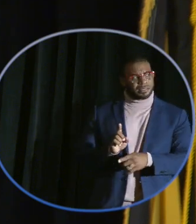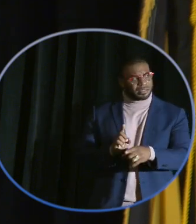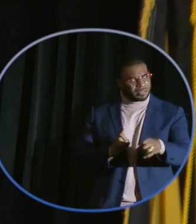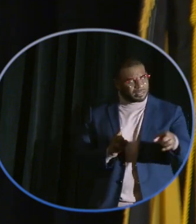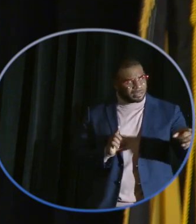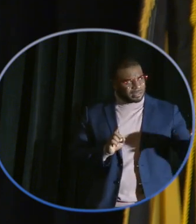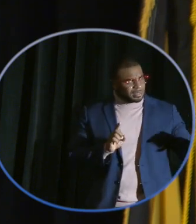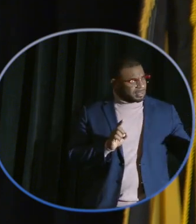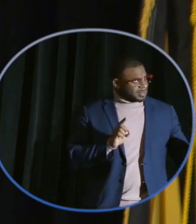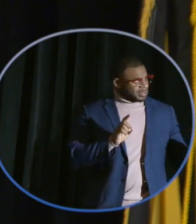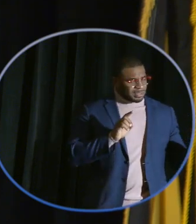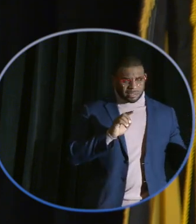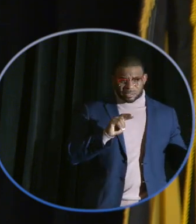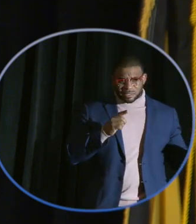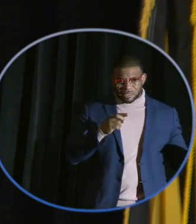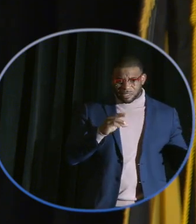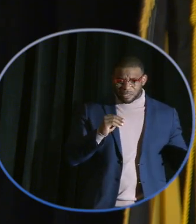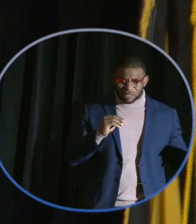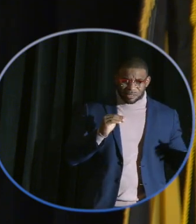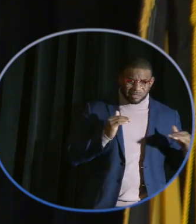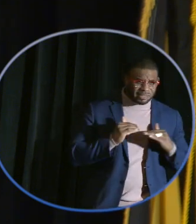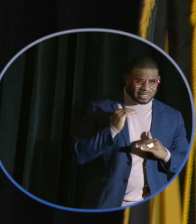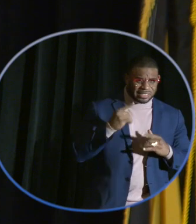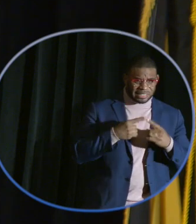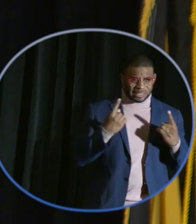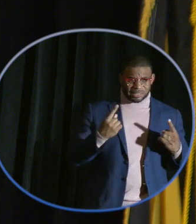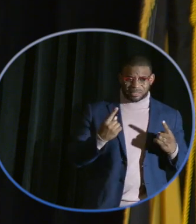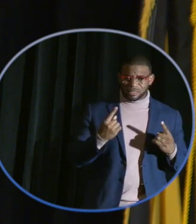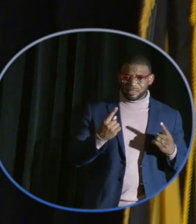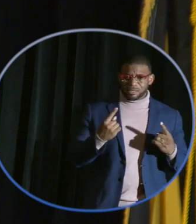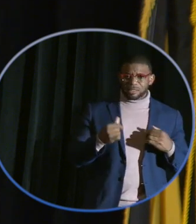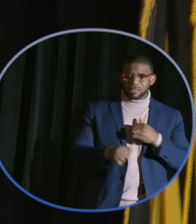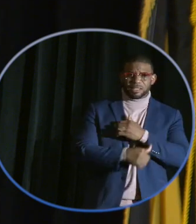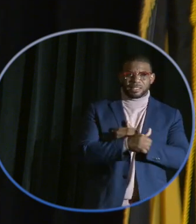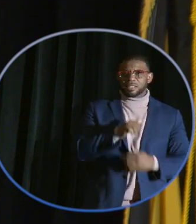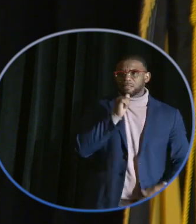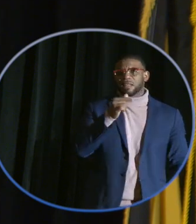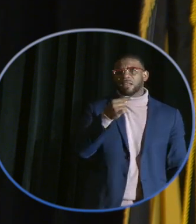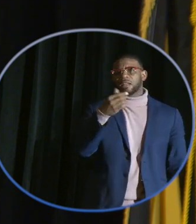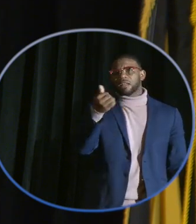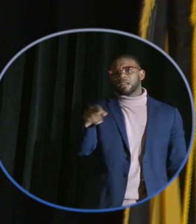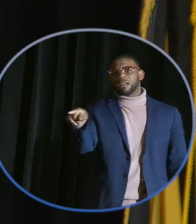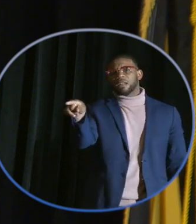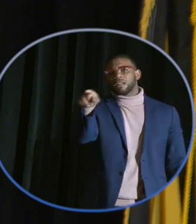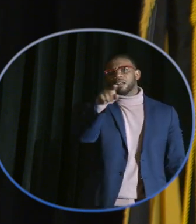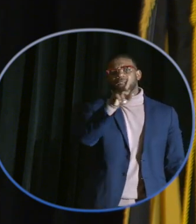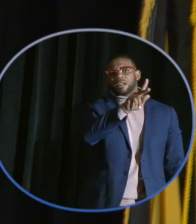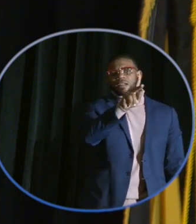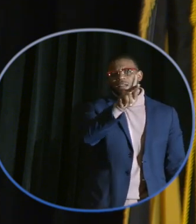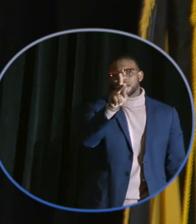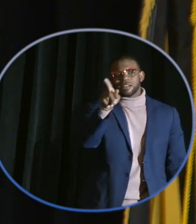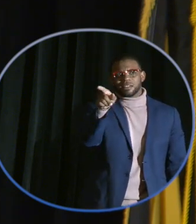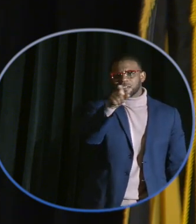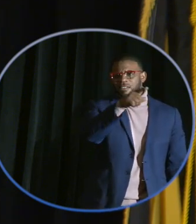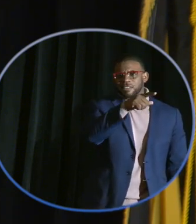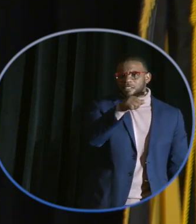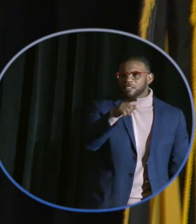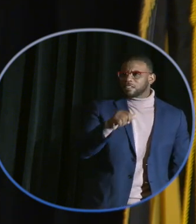Negro's greatest enemy and biggest threat is not the Ku Klux